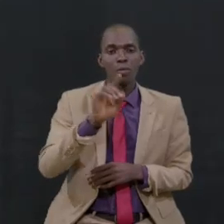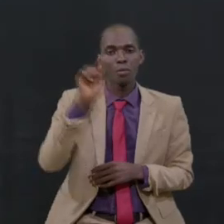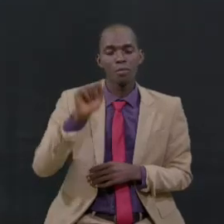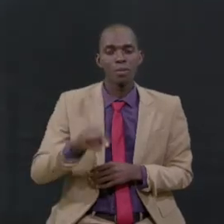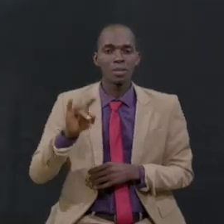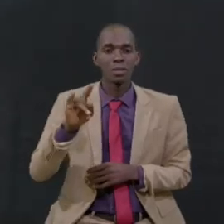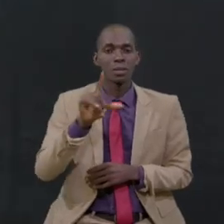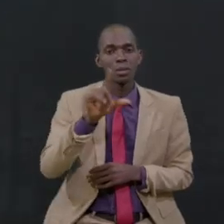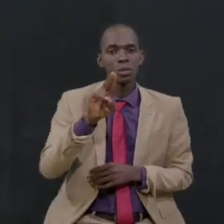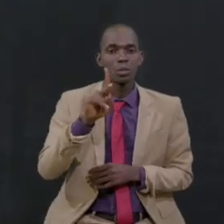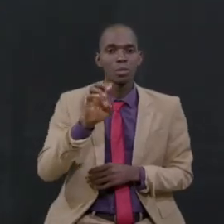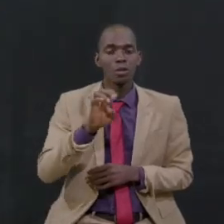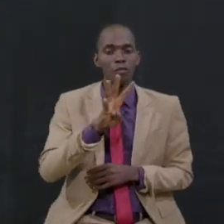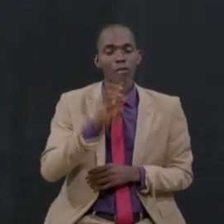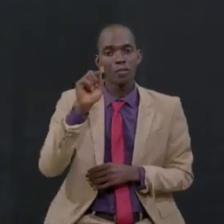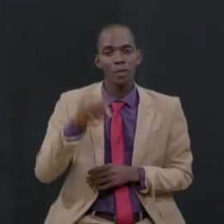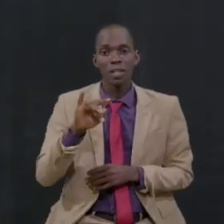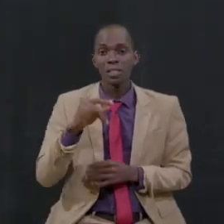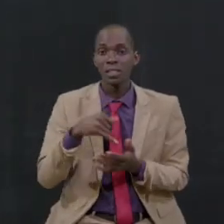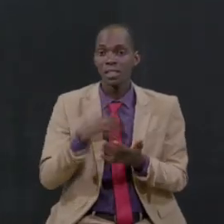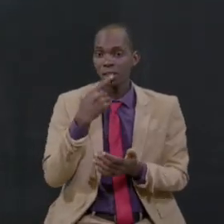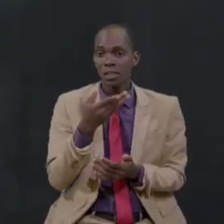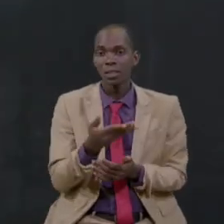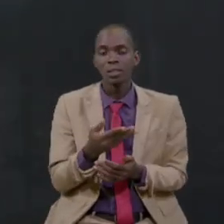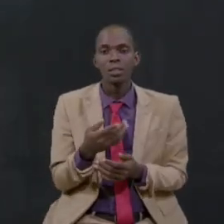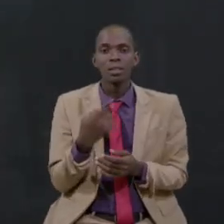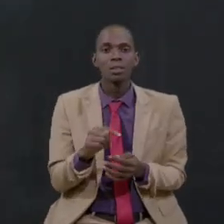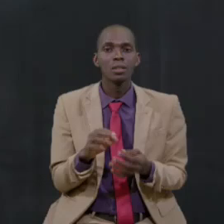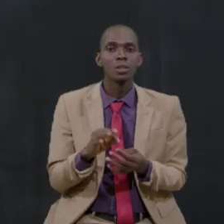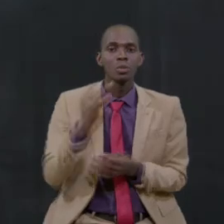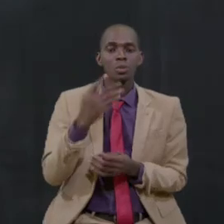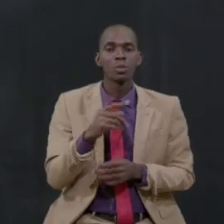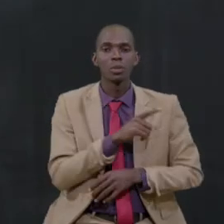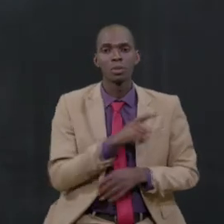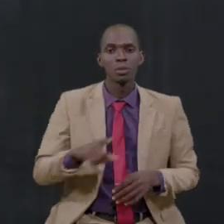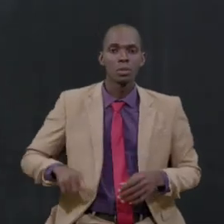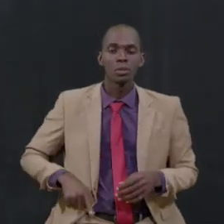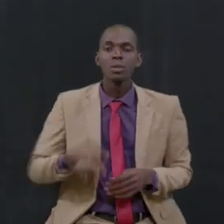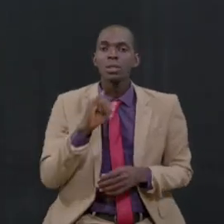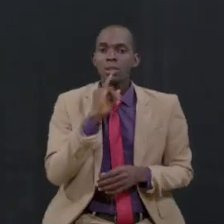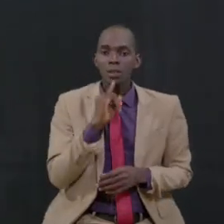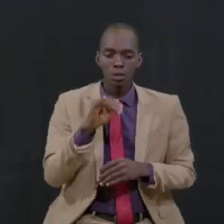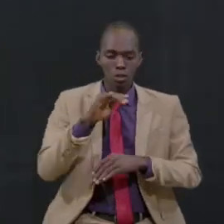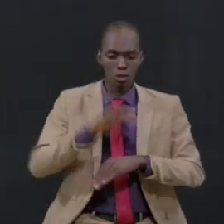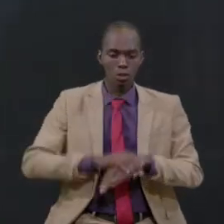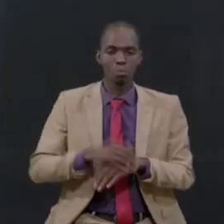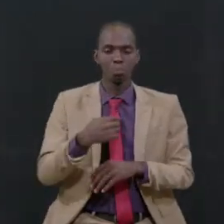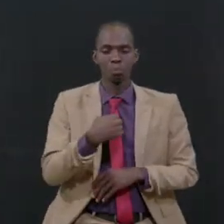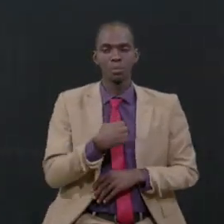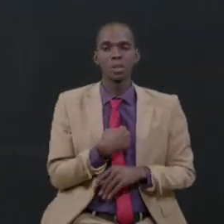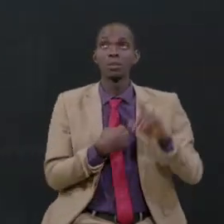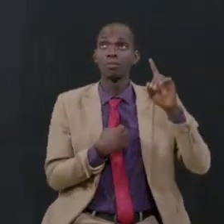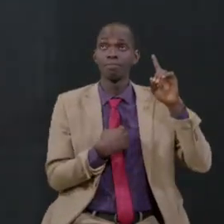verse 18, it says, the Spirit of the Lord is upon me. The Spirit of